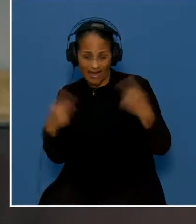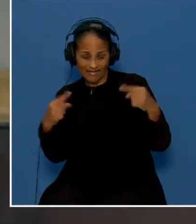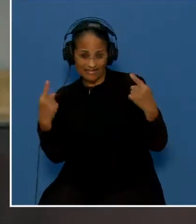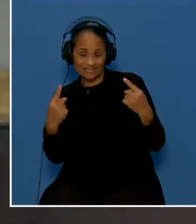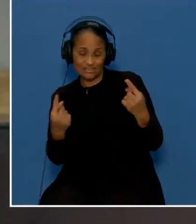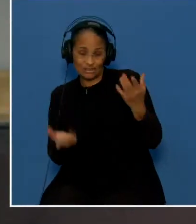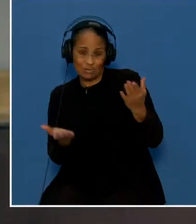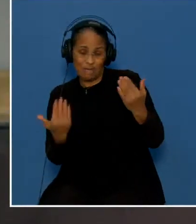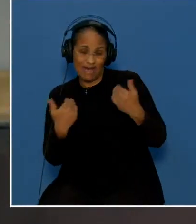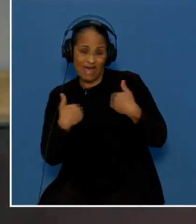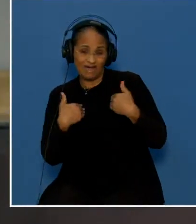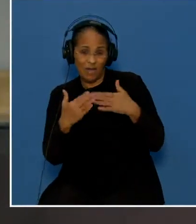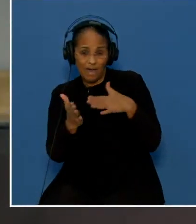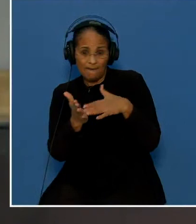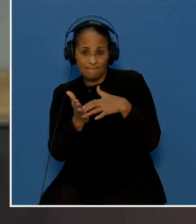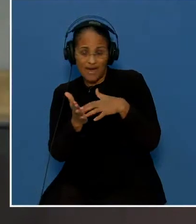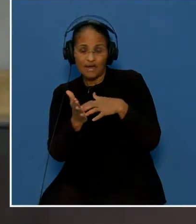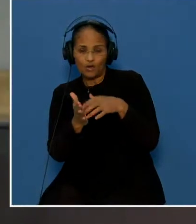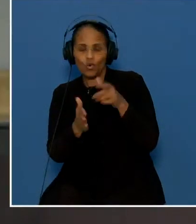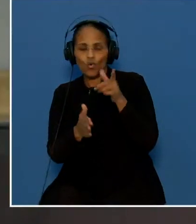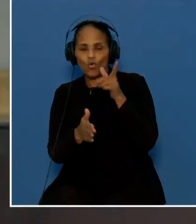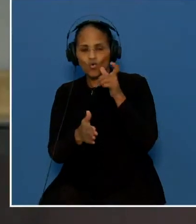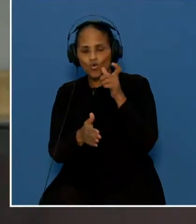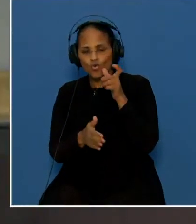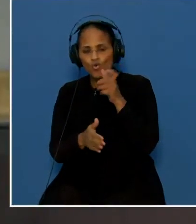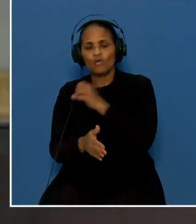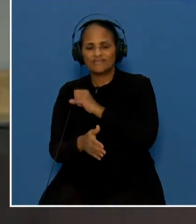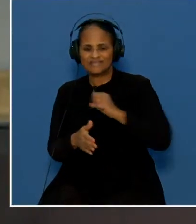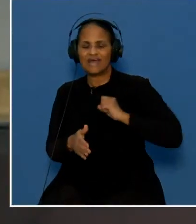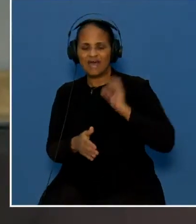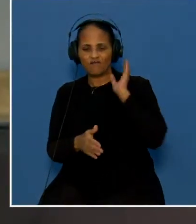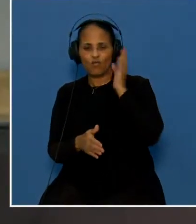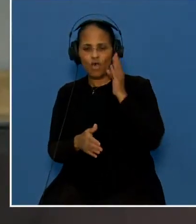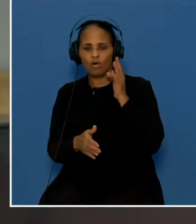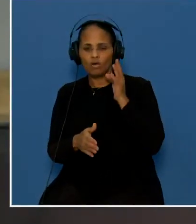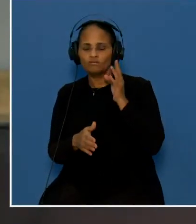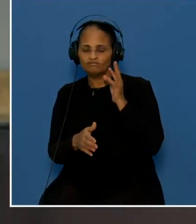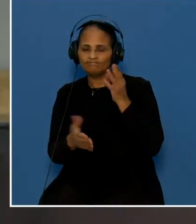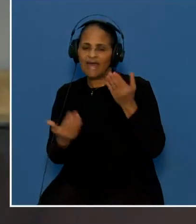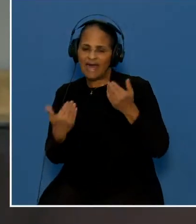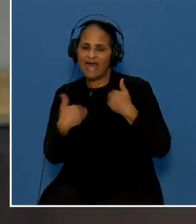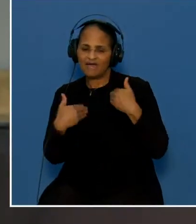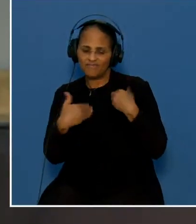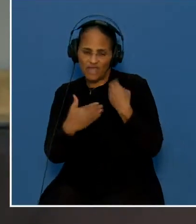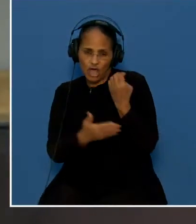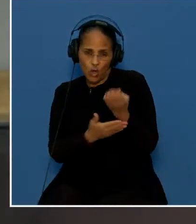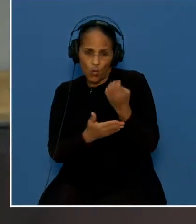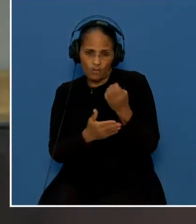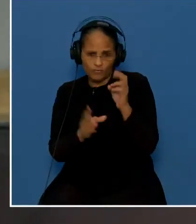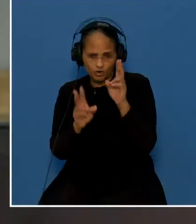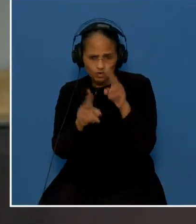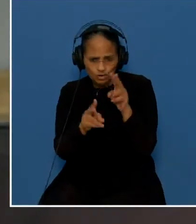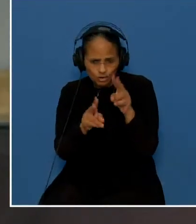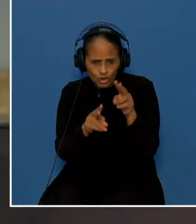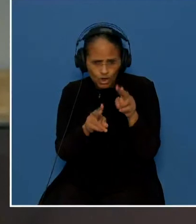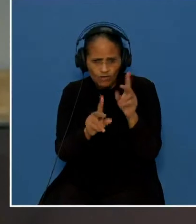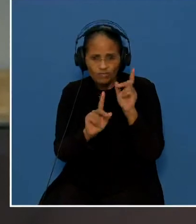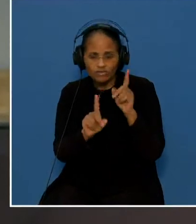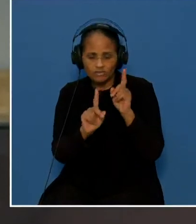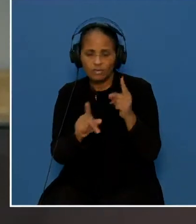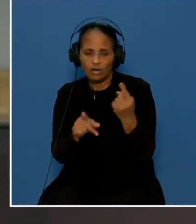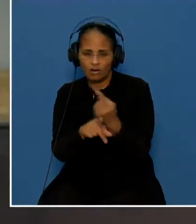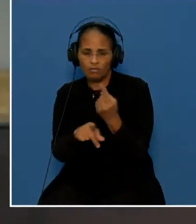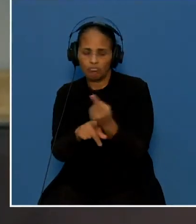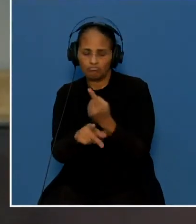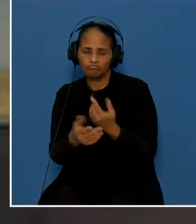have. Medical staff who administer the vaccine are equipped with the knowledge and equipment to observe and respond